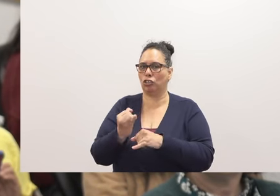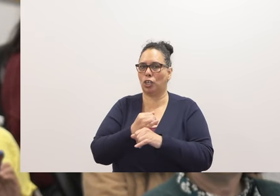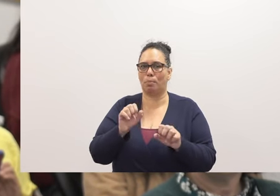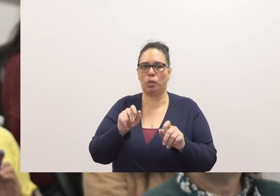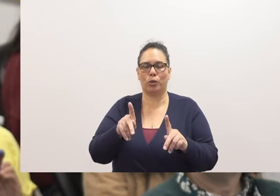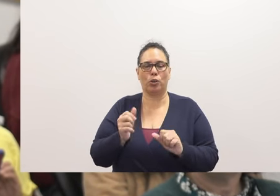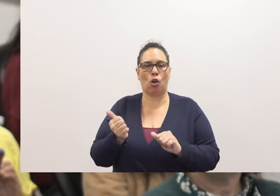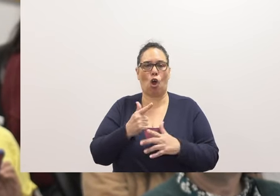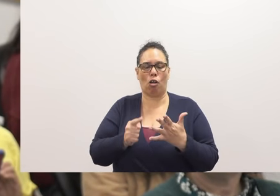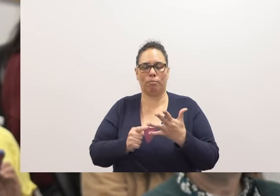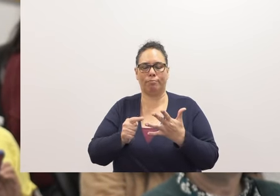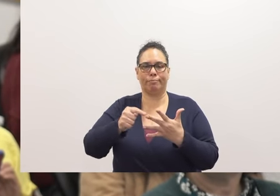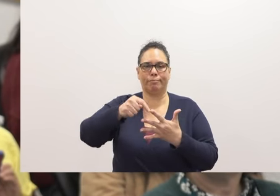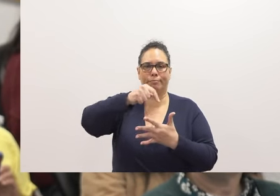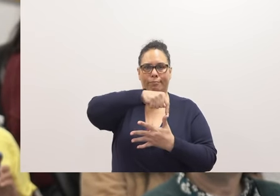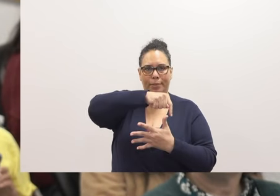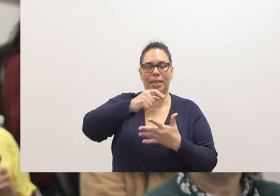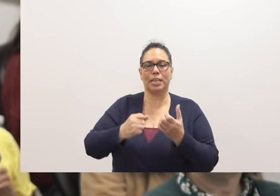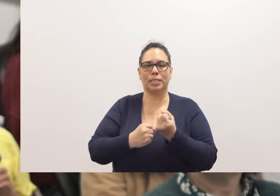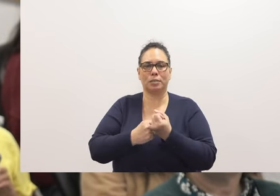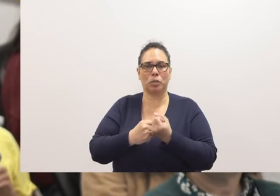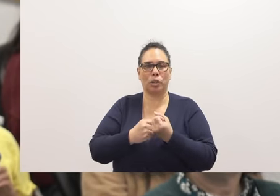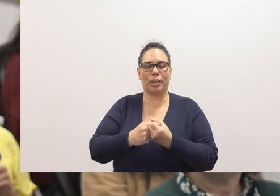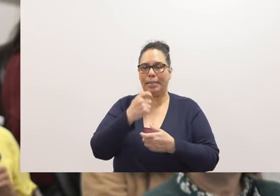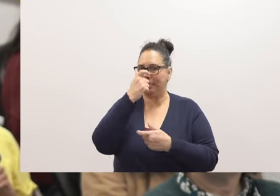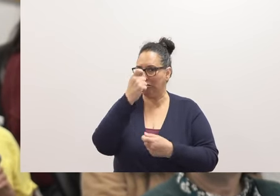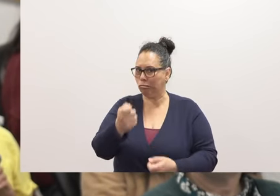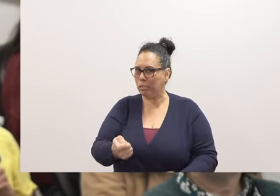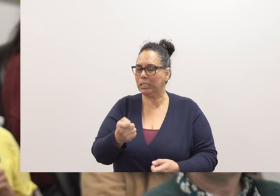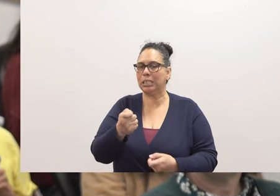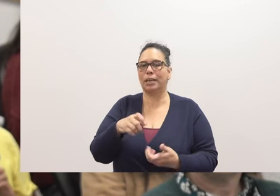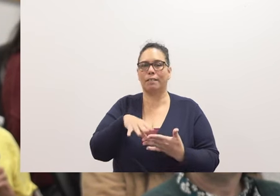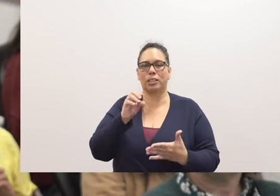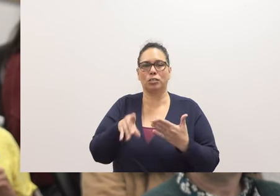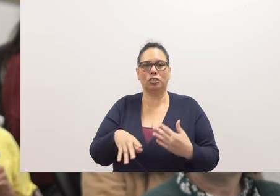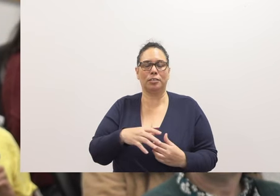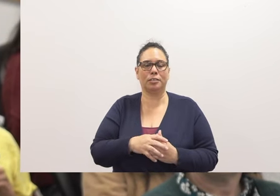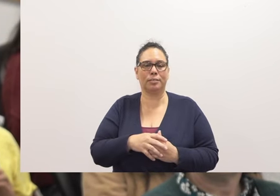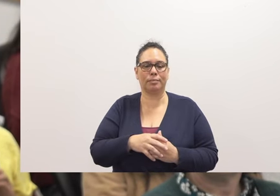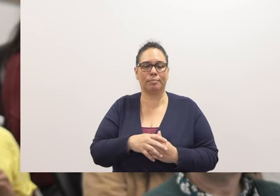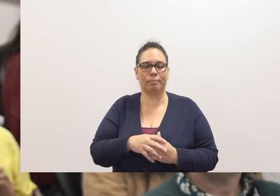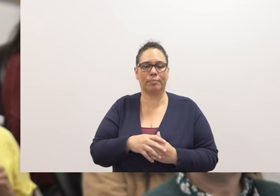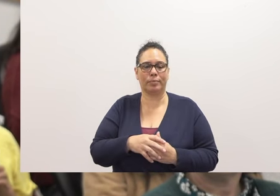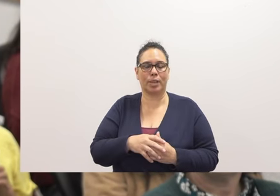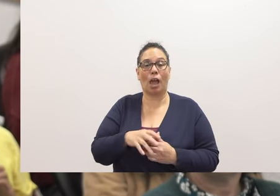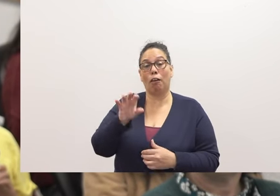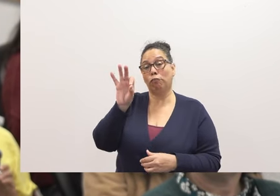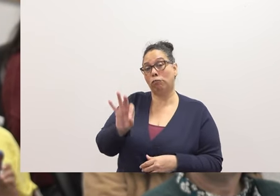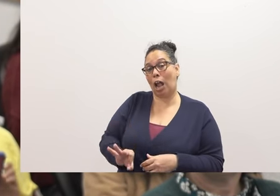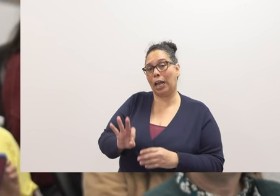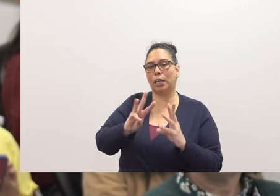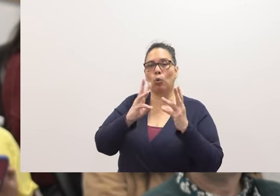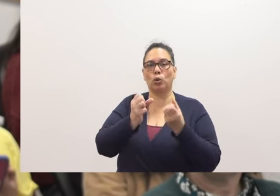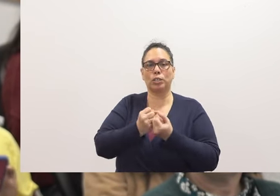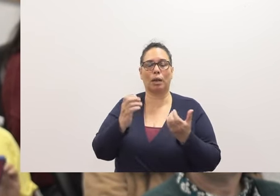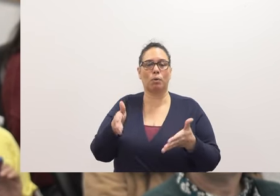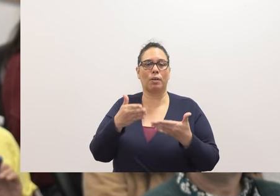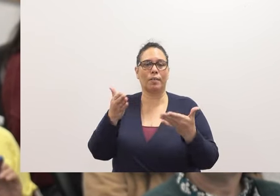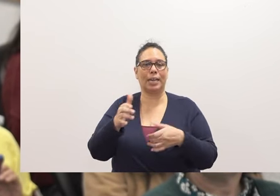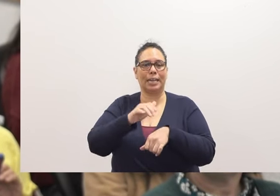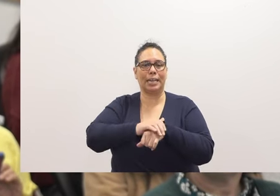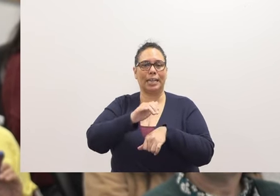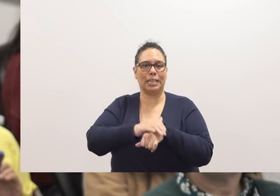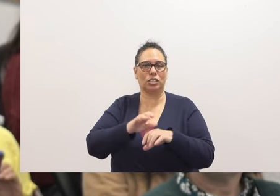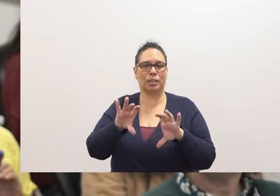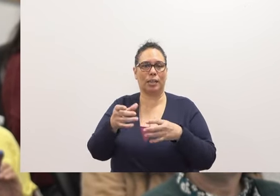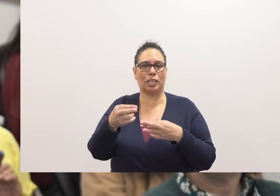all grade levels in support of furthering the interests of our students. On some Fridays, workshops are provided in our English